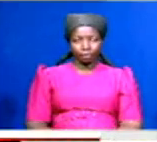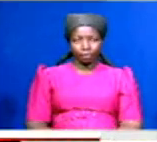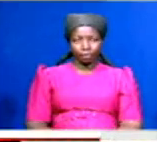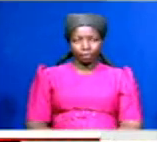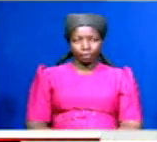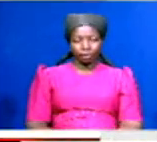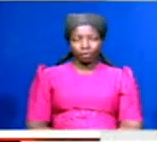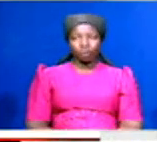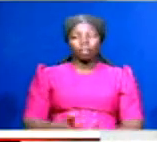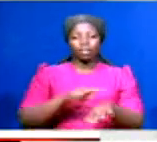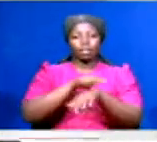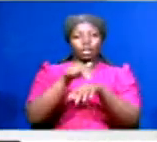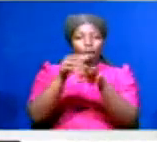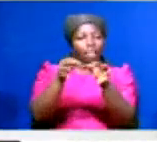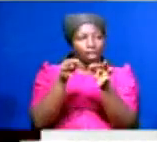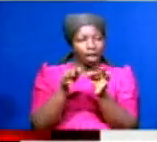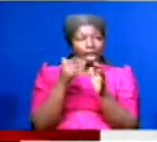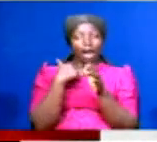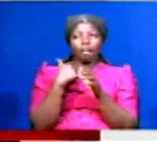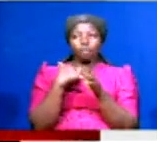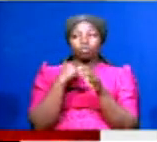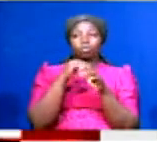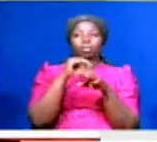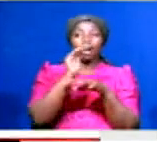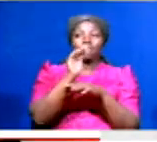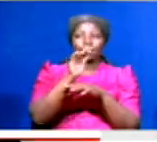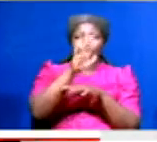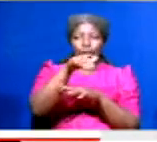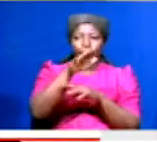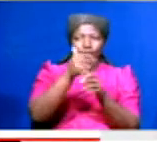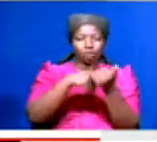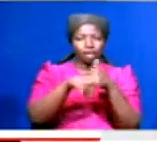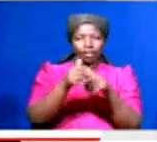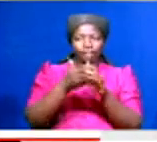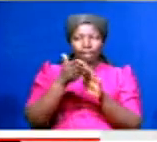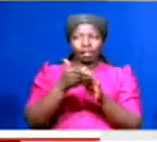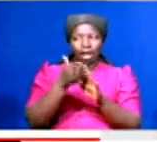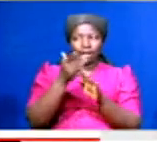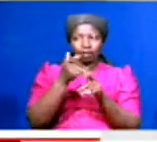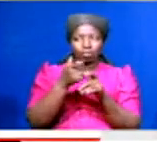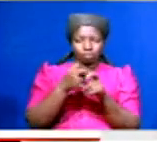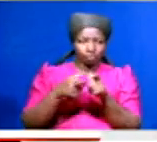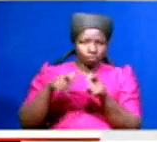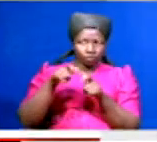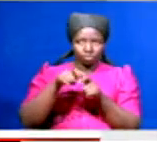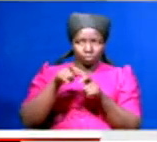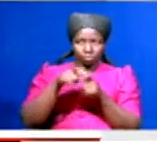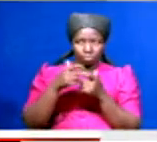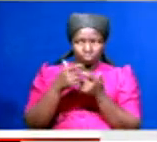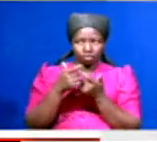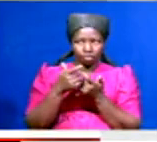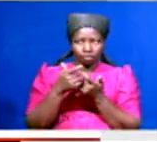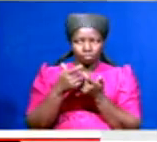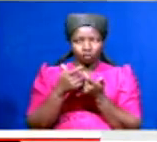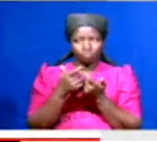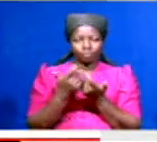Now, the National Treasury has renewed calls on Parliament to fast-track the raising of the debt ceiling. National Treasury Principal Secretary